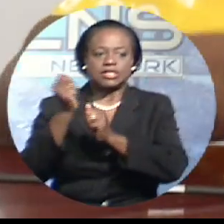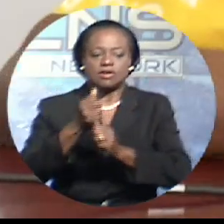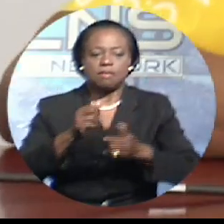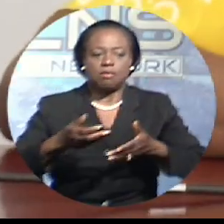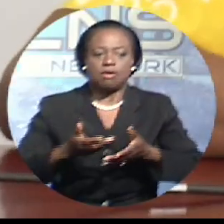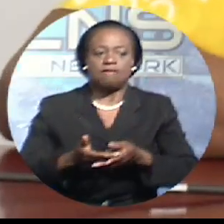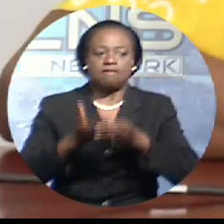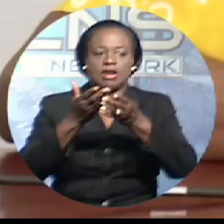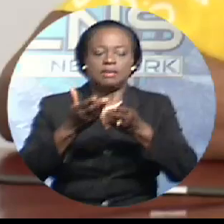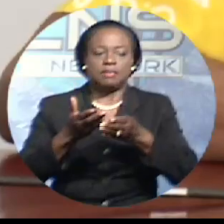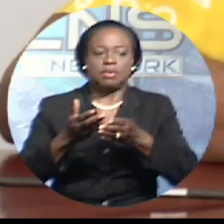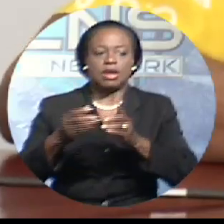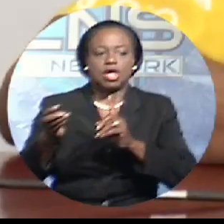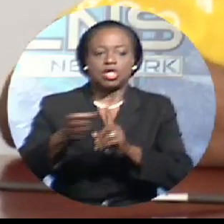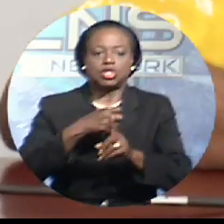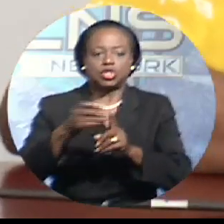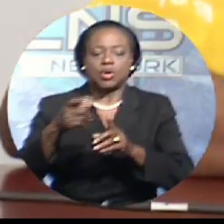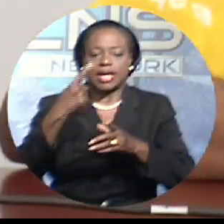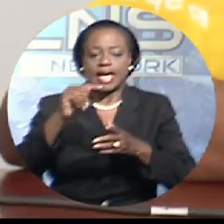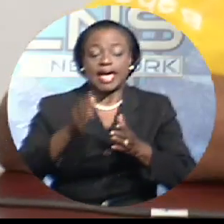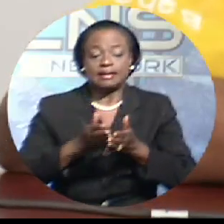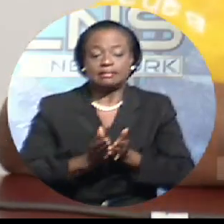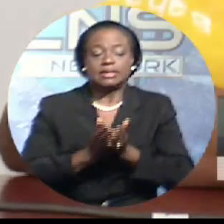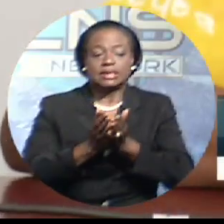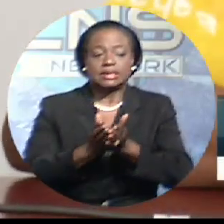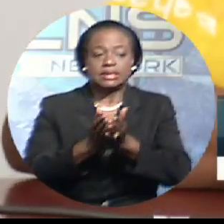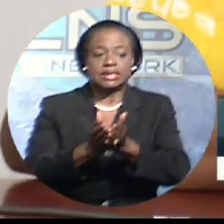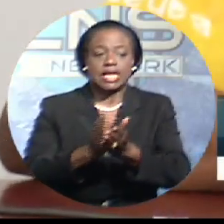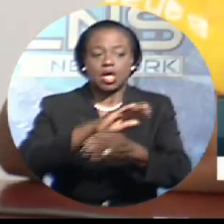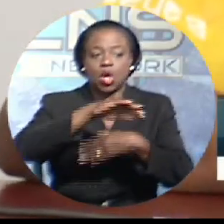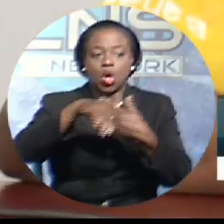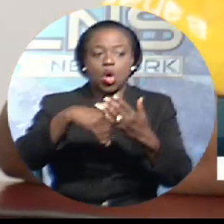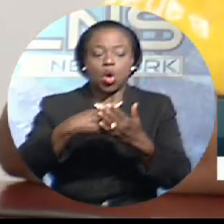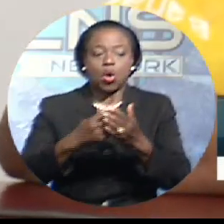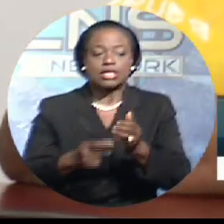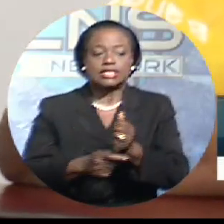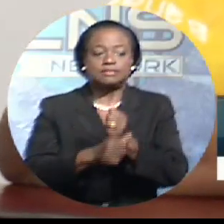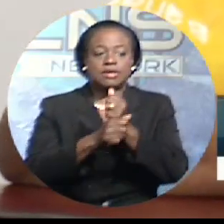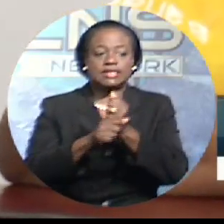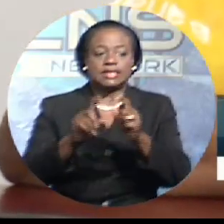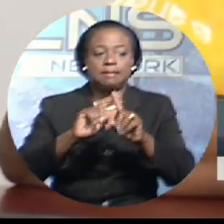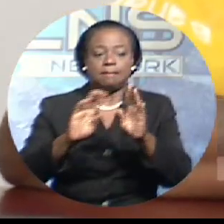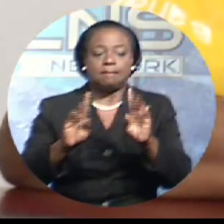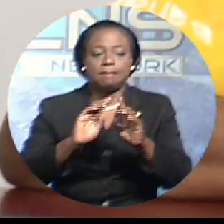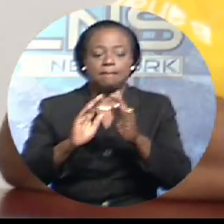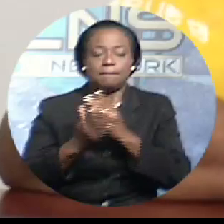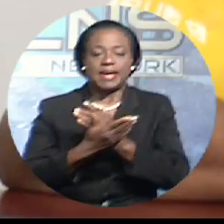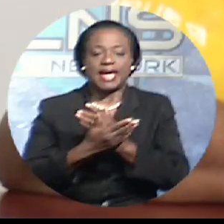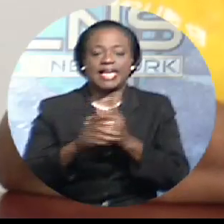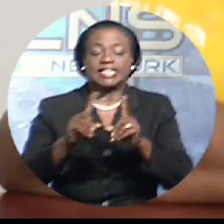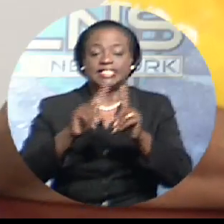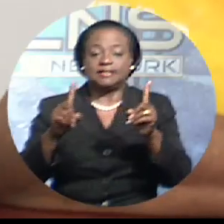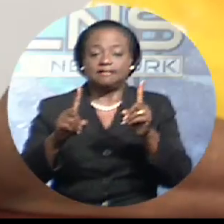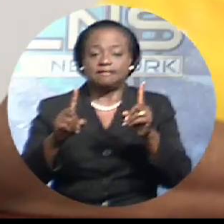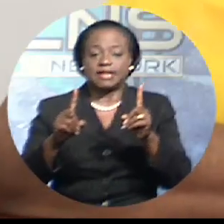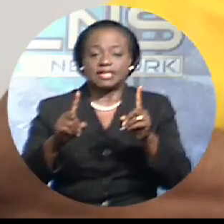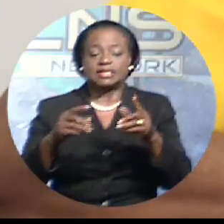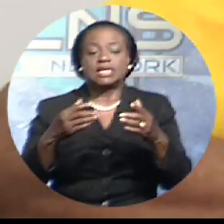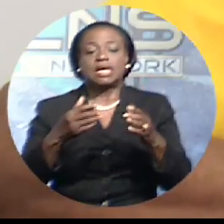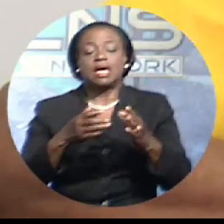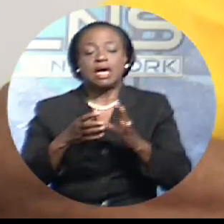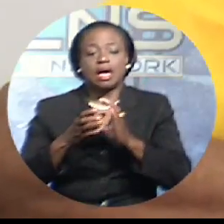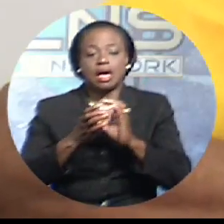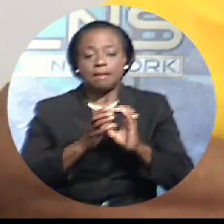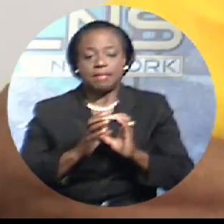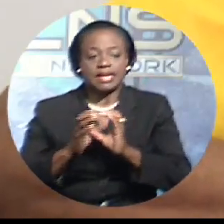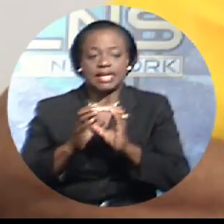and sloop sailing, they all are sponsored by various companies. And you know, if depends on how what will affect